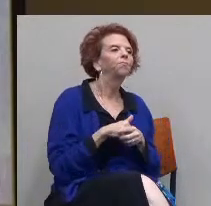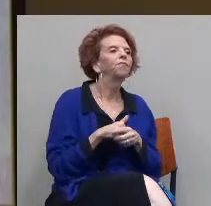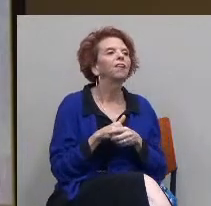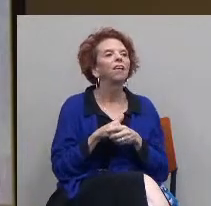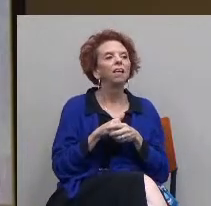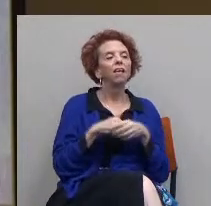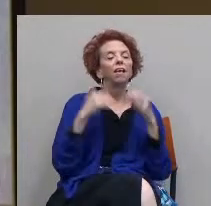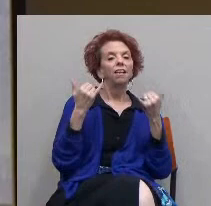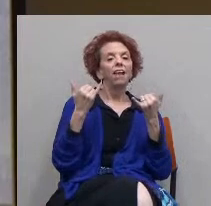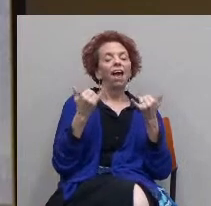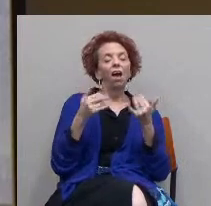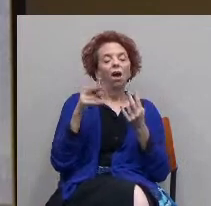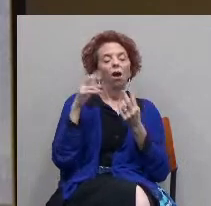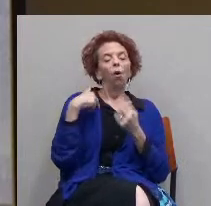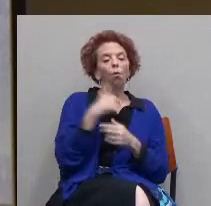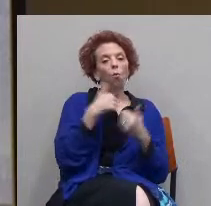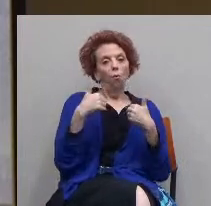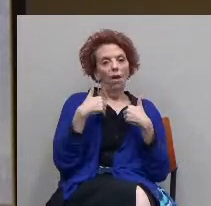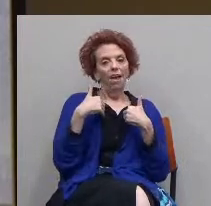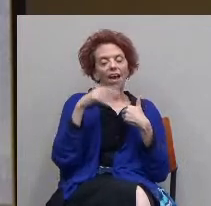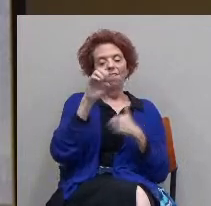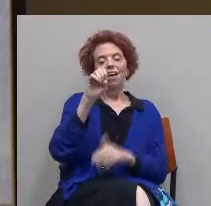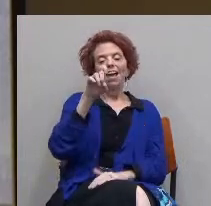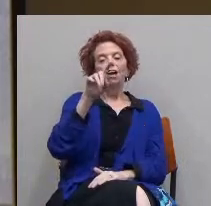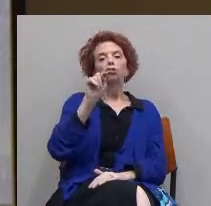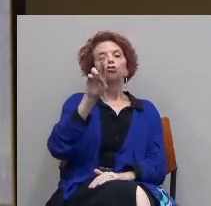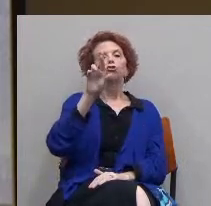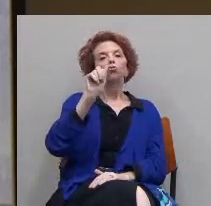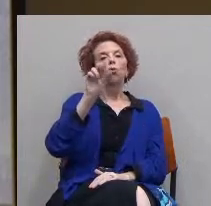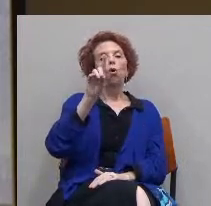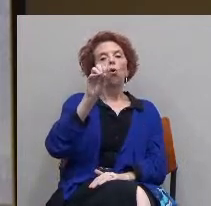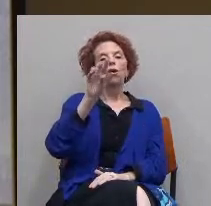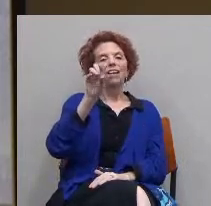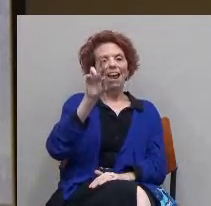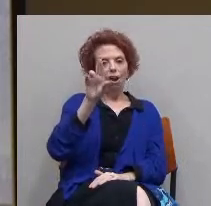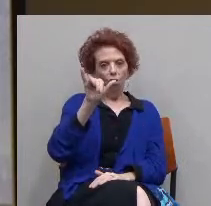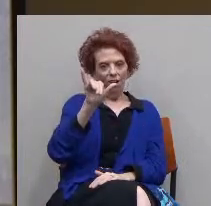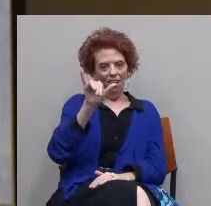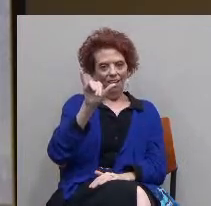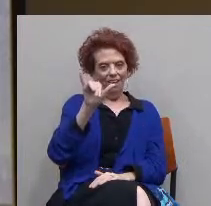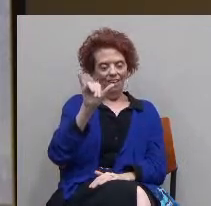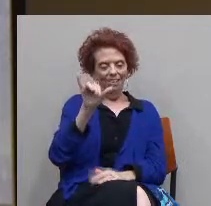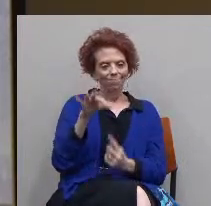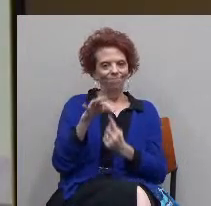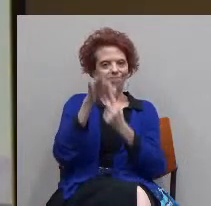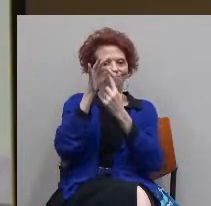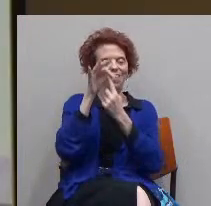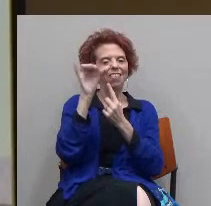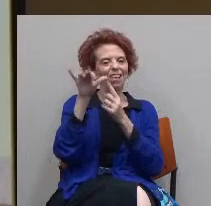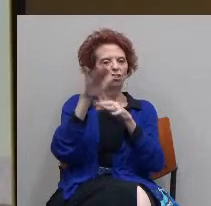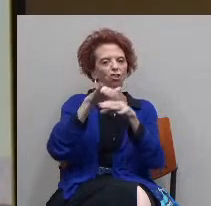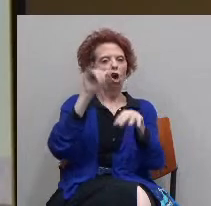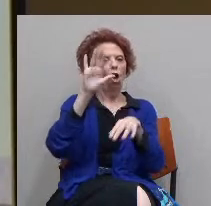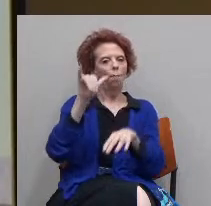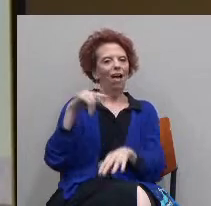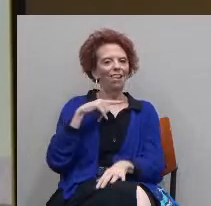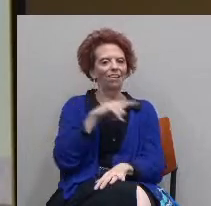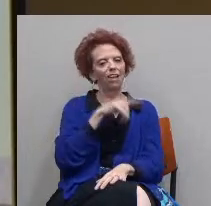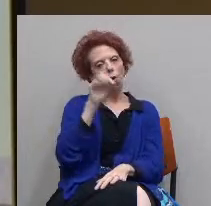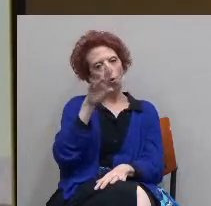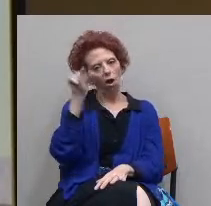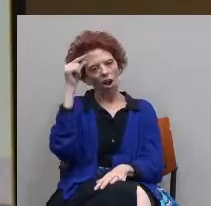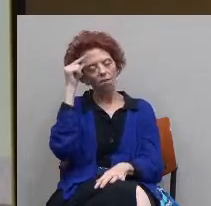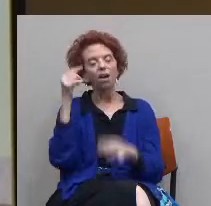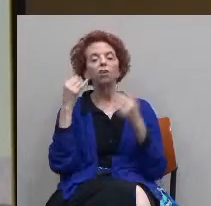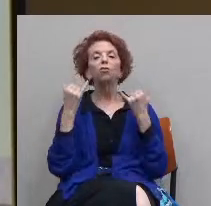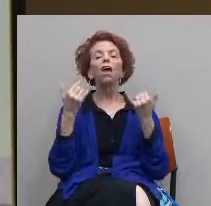Outside of these two session types, there's of course extraordinary sessions, which are called by the legislature or by the governor. So what's the